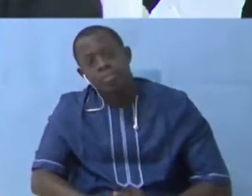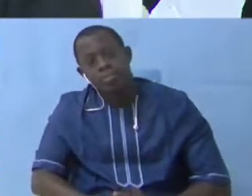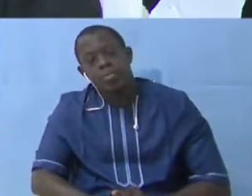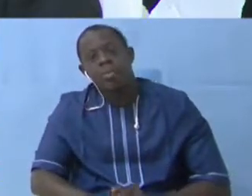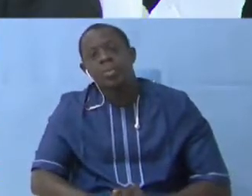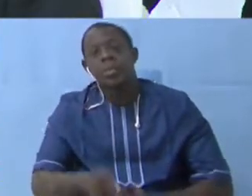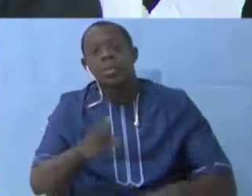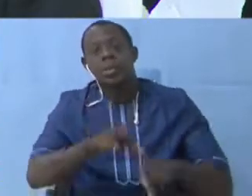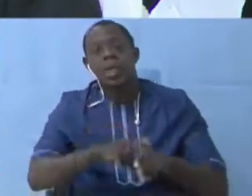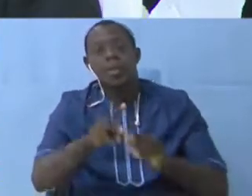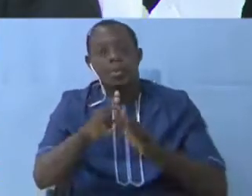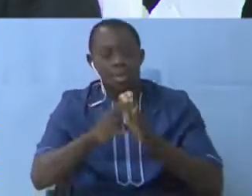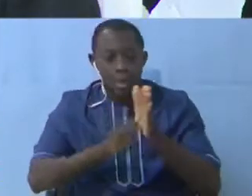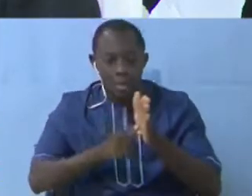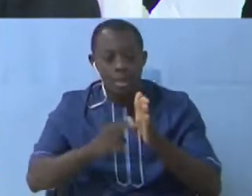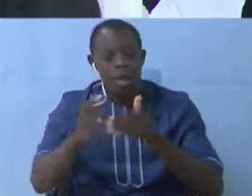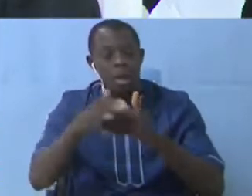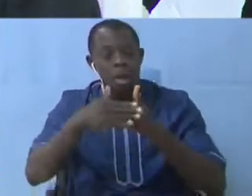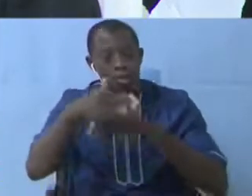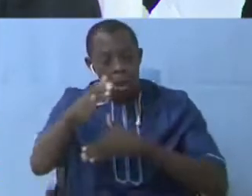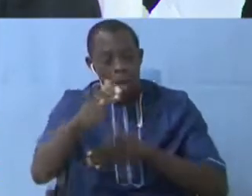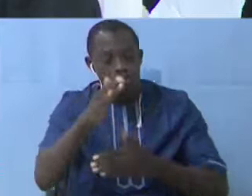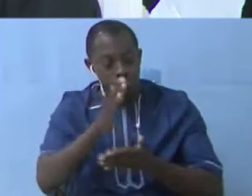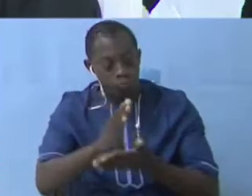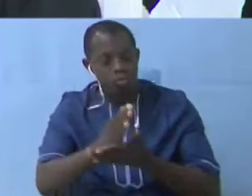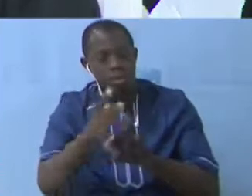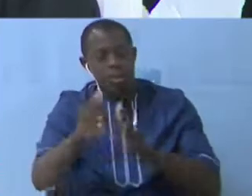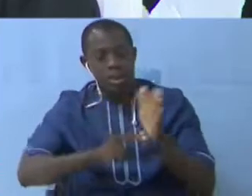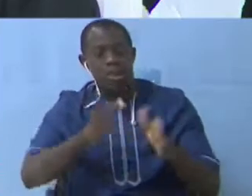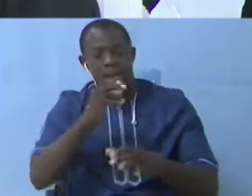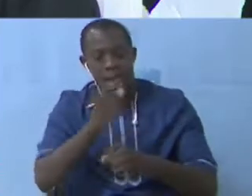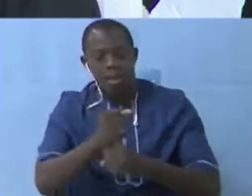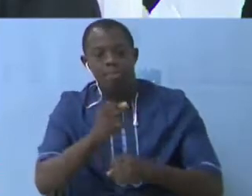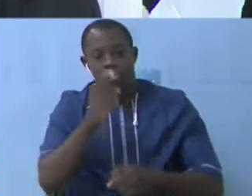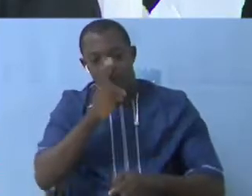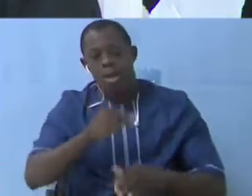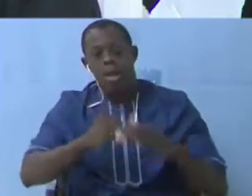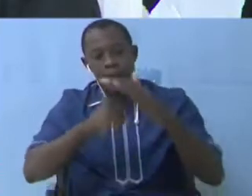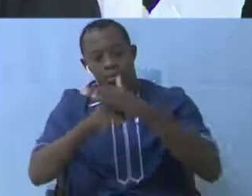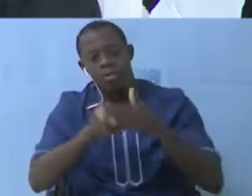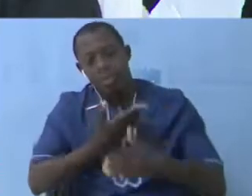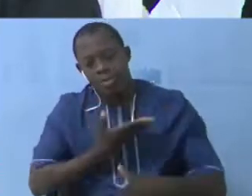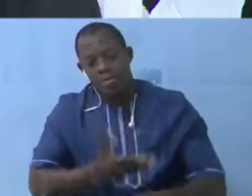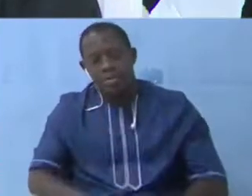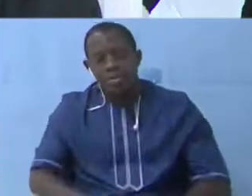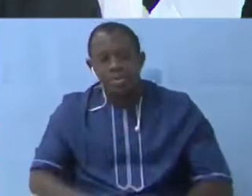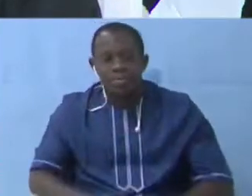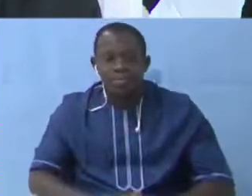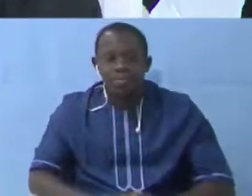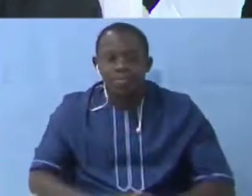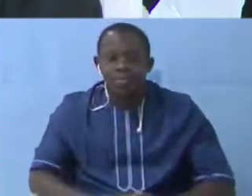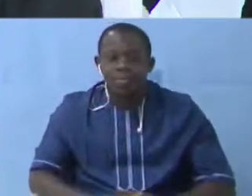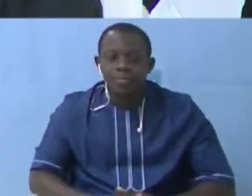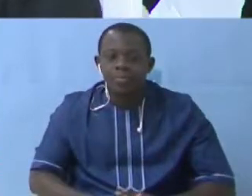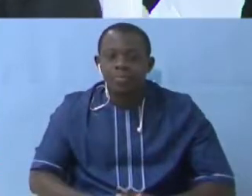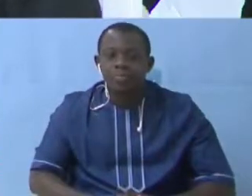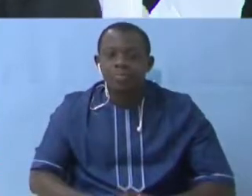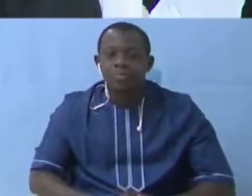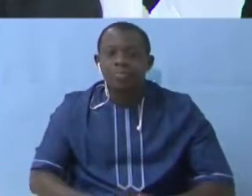need. ci jamono joo xam ne digg soxla woon nañ jàppale. During the